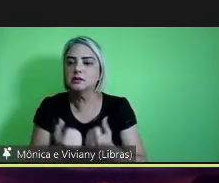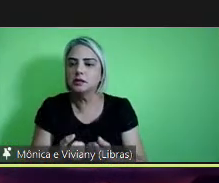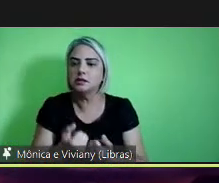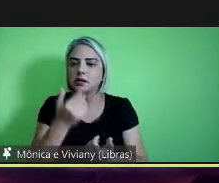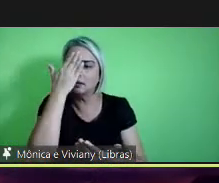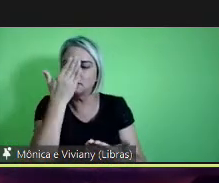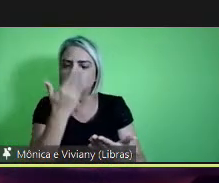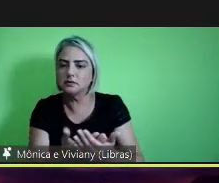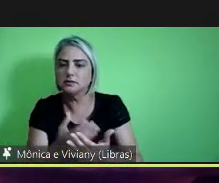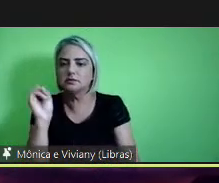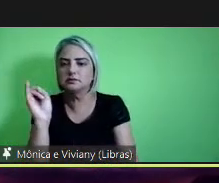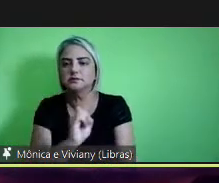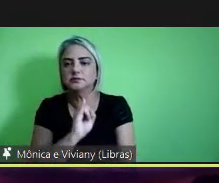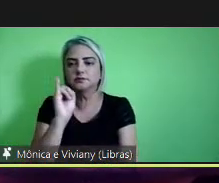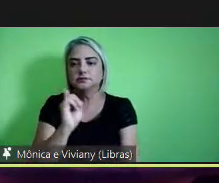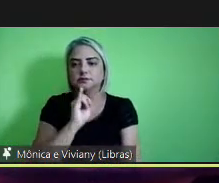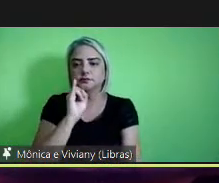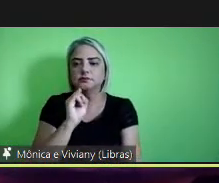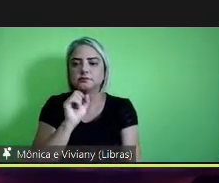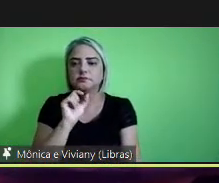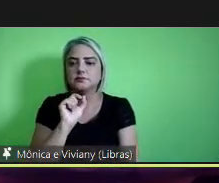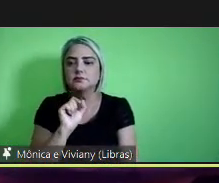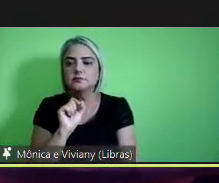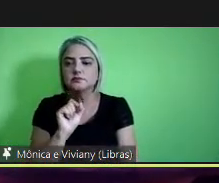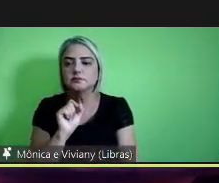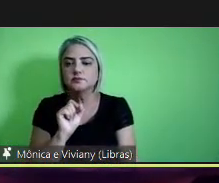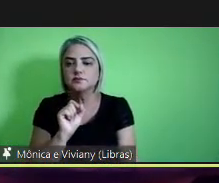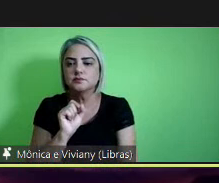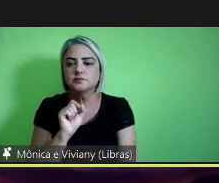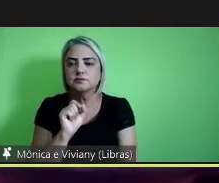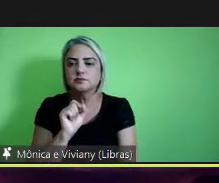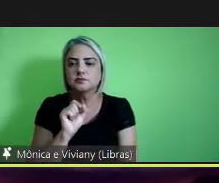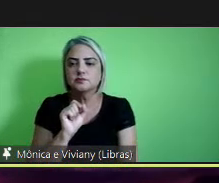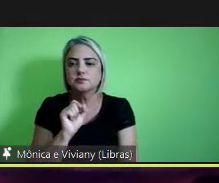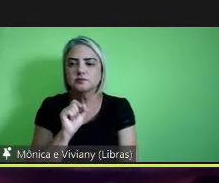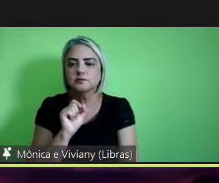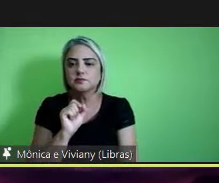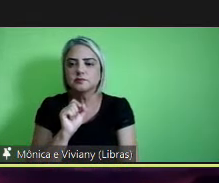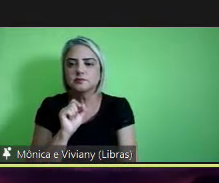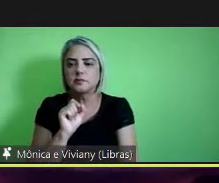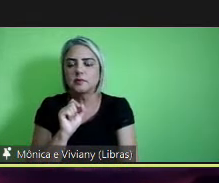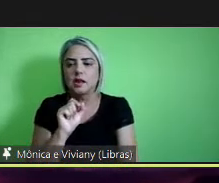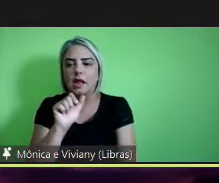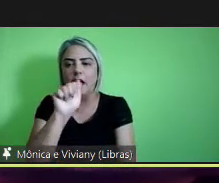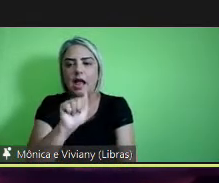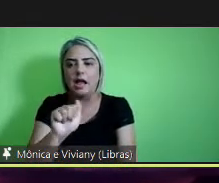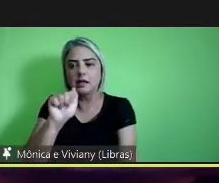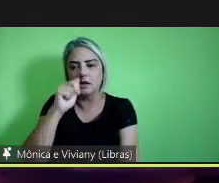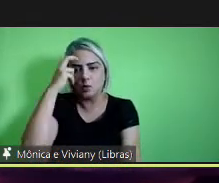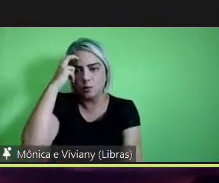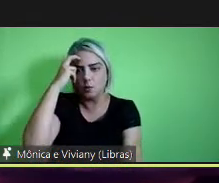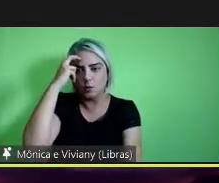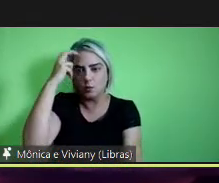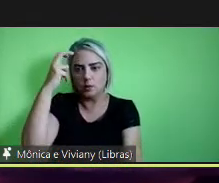those other culturally accepted agencies that can get under the skin and into the